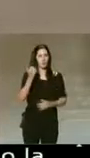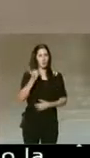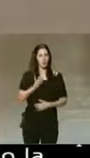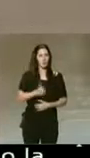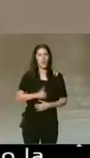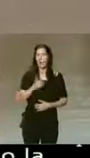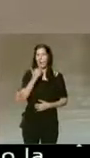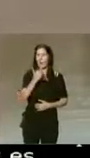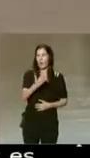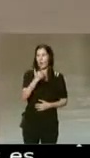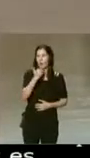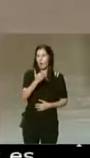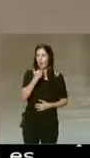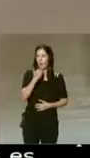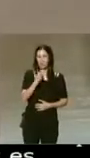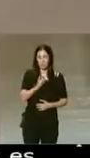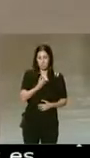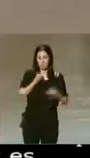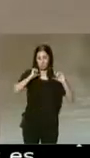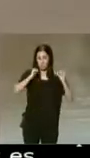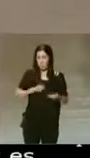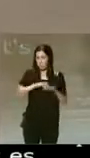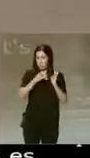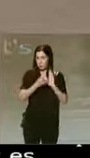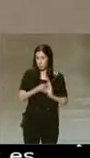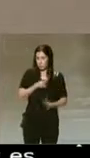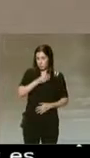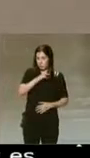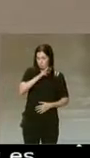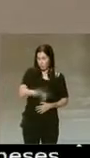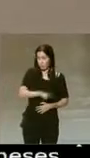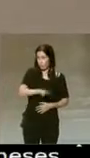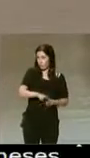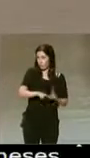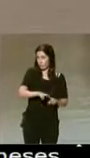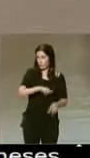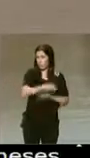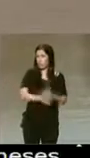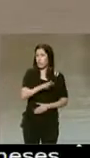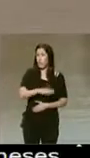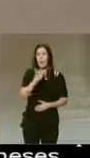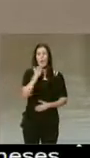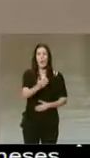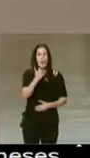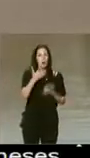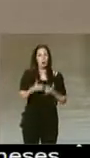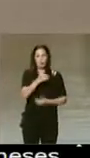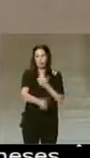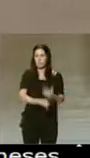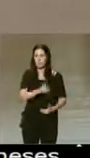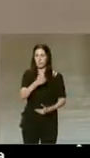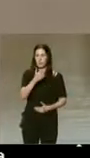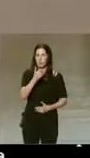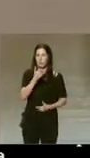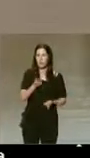it's something that starts from day one, 3 months on. There was something that